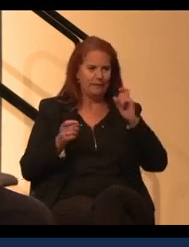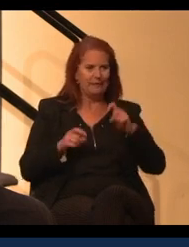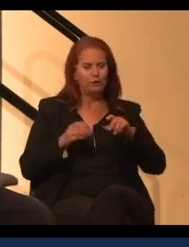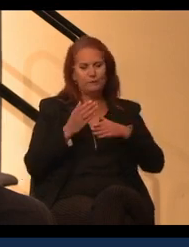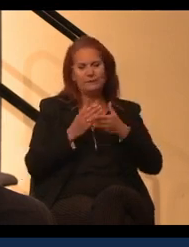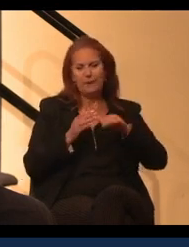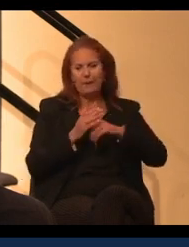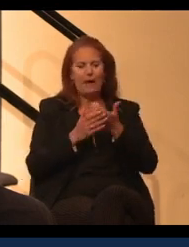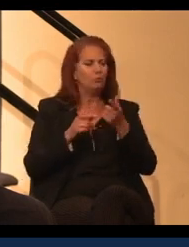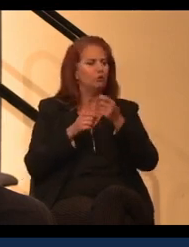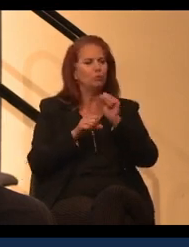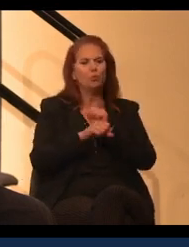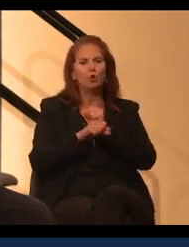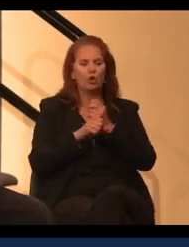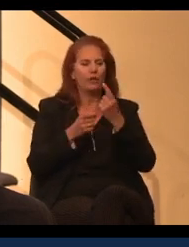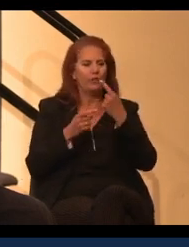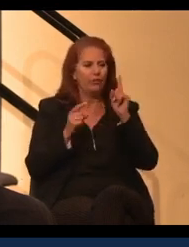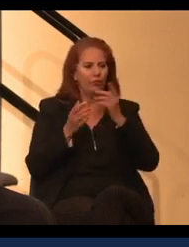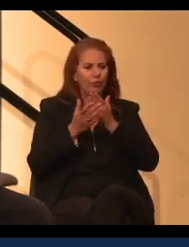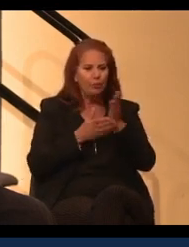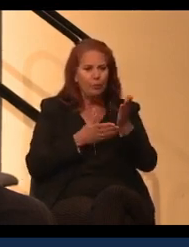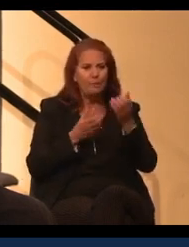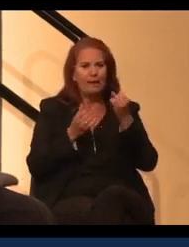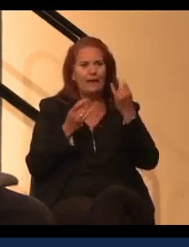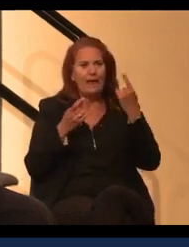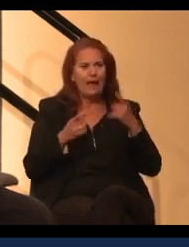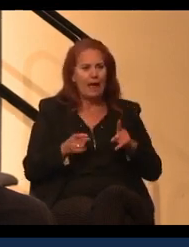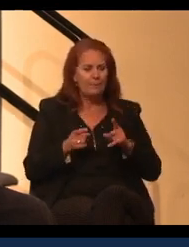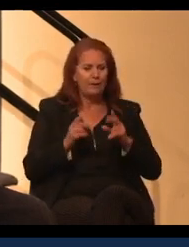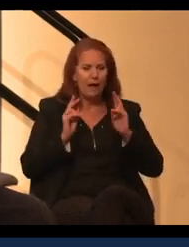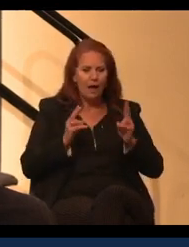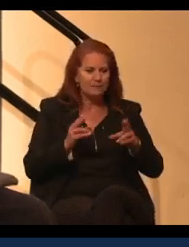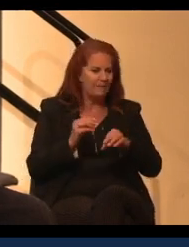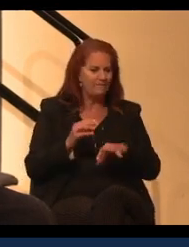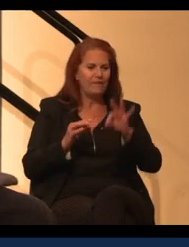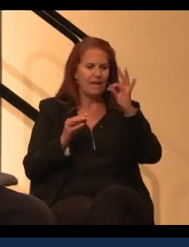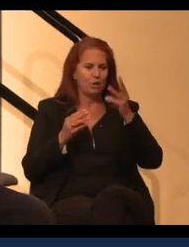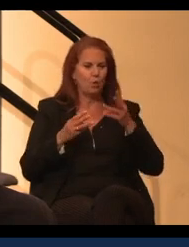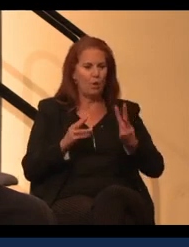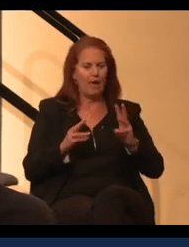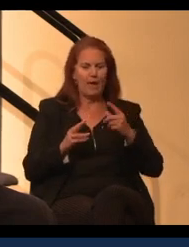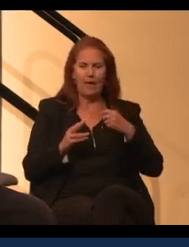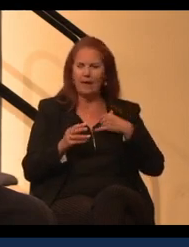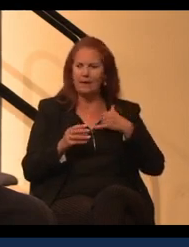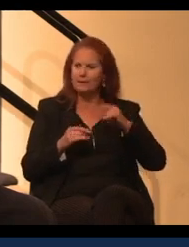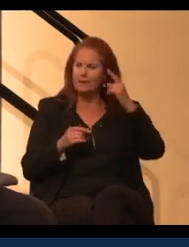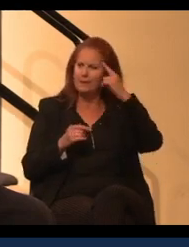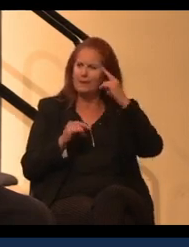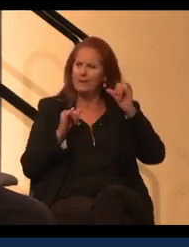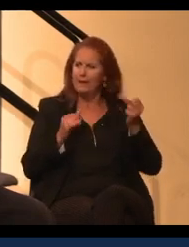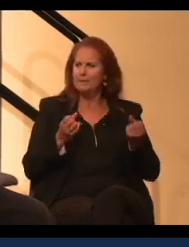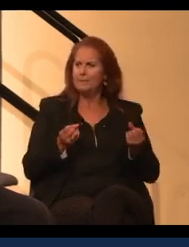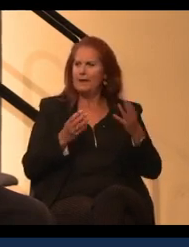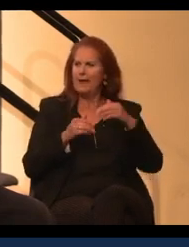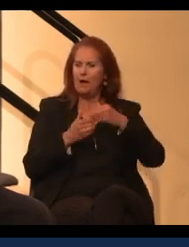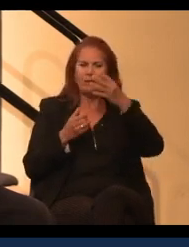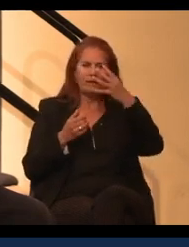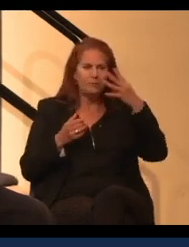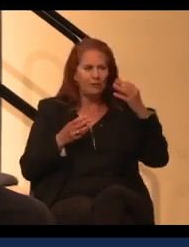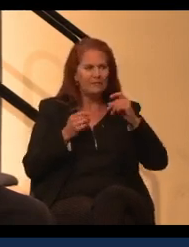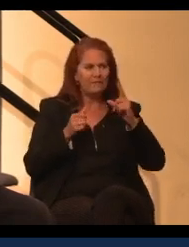somehow just work it through. We need to make it happen. We need to hustle and find a way. And I still think that's how many immigrants